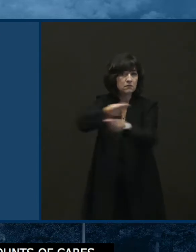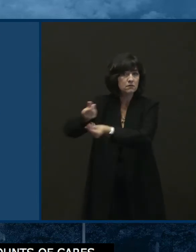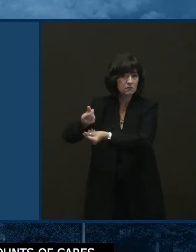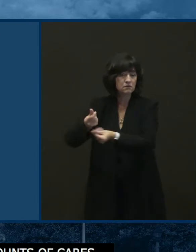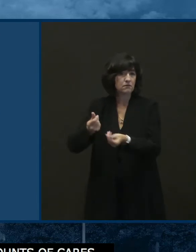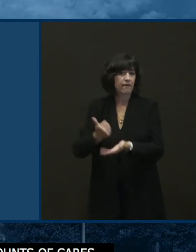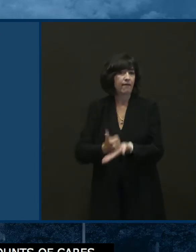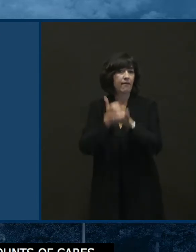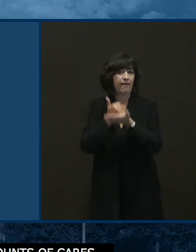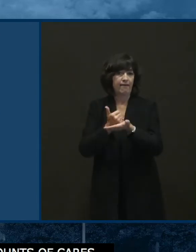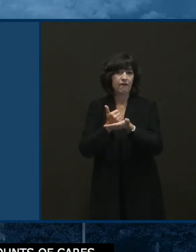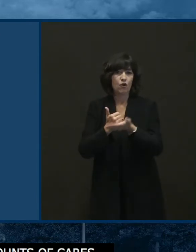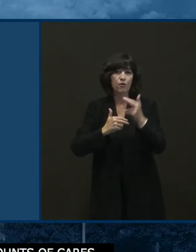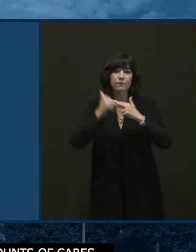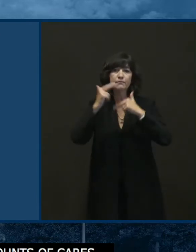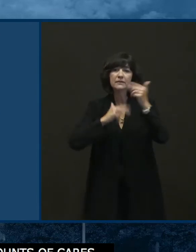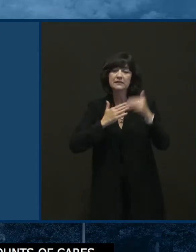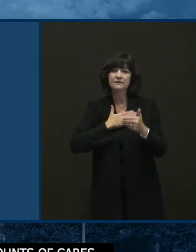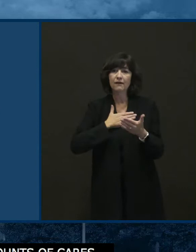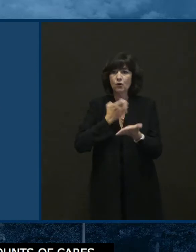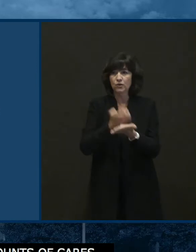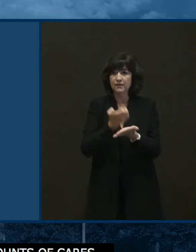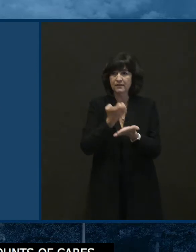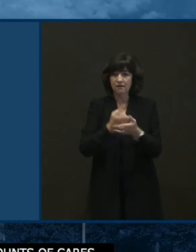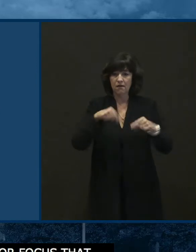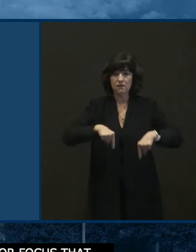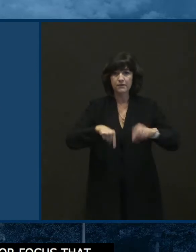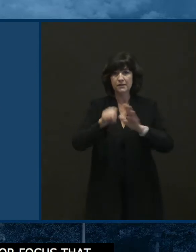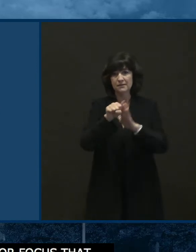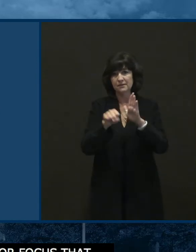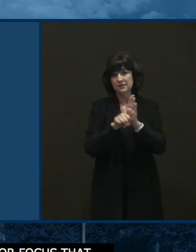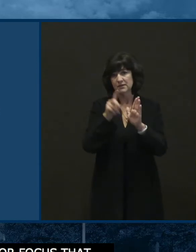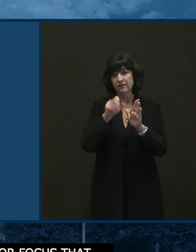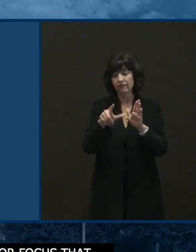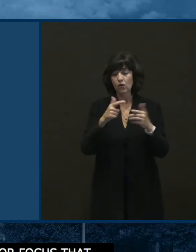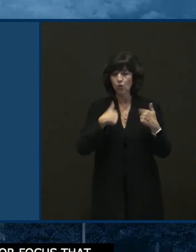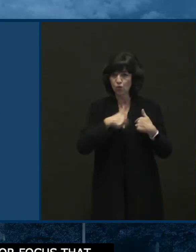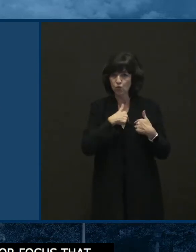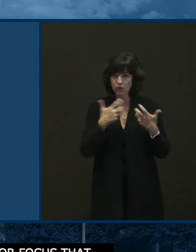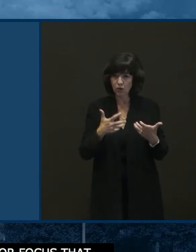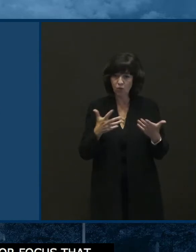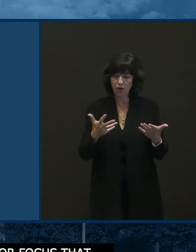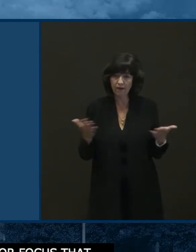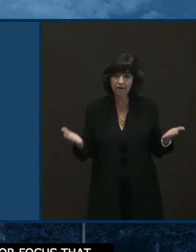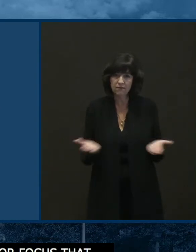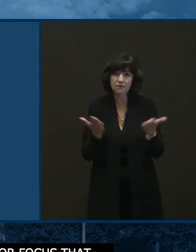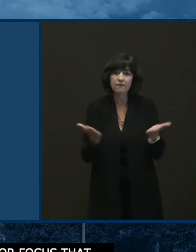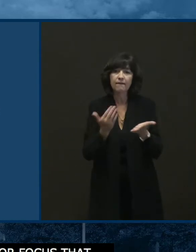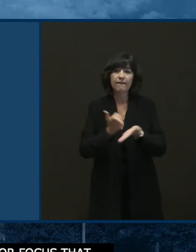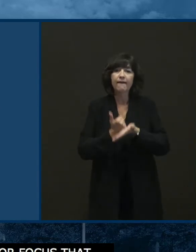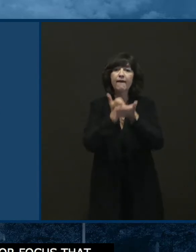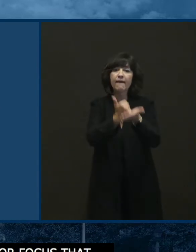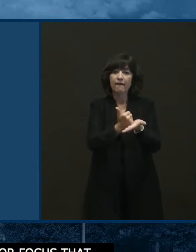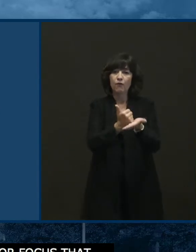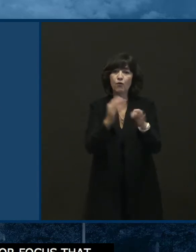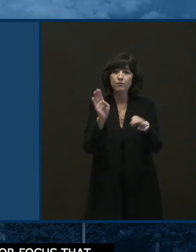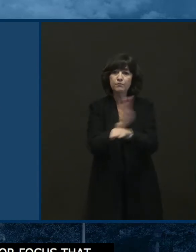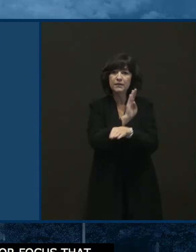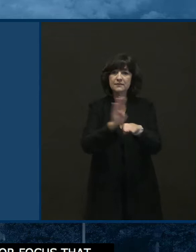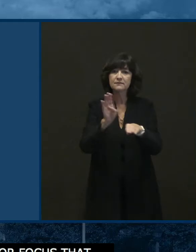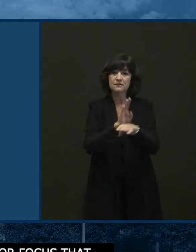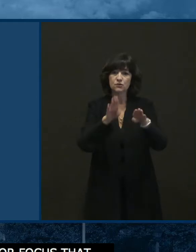have right now, is, again, getting businesses more reopened, getting to a place where we